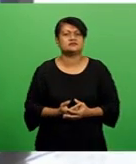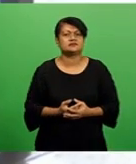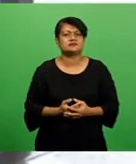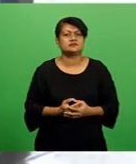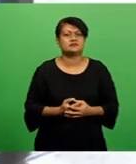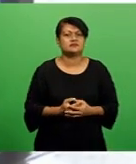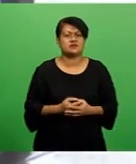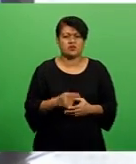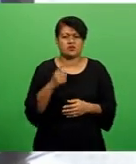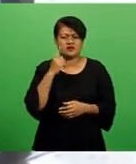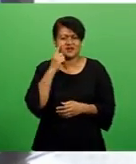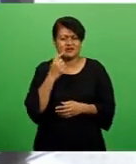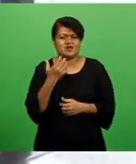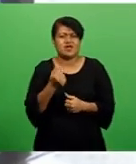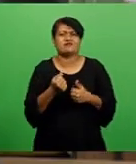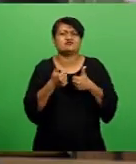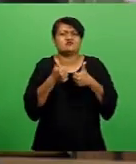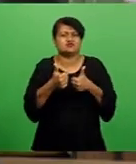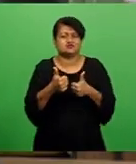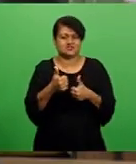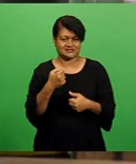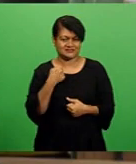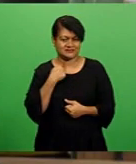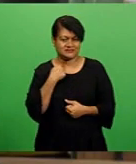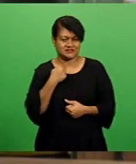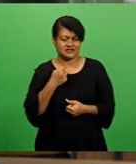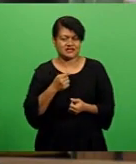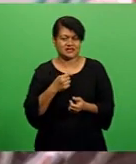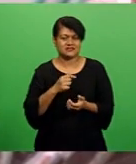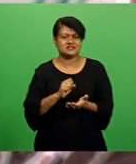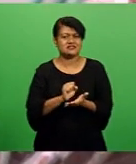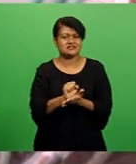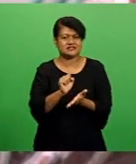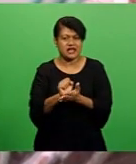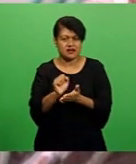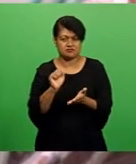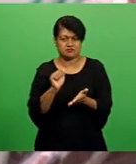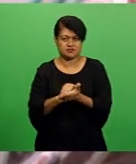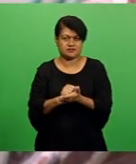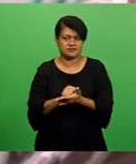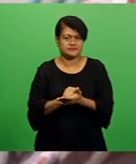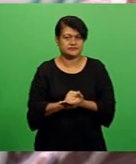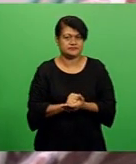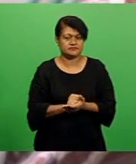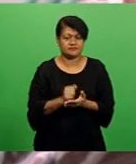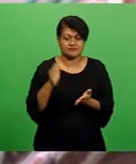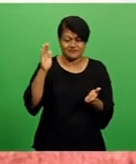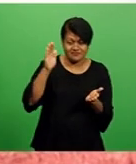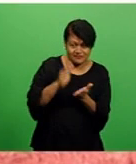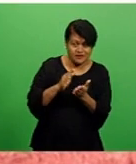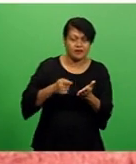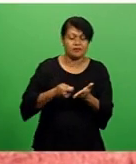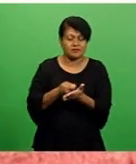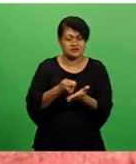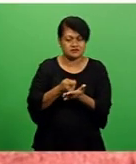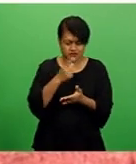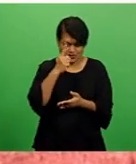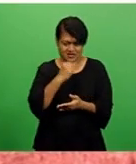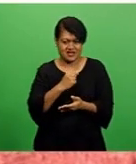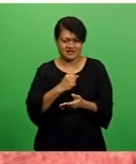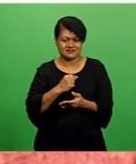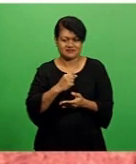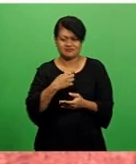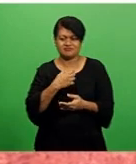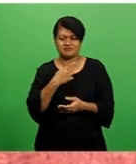quality and yet trying to find value for money. With reduced prices, most businesses have seen more